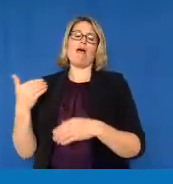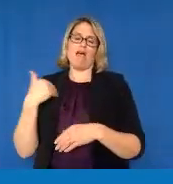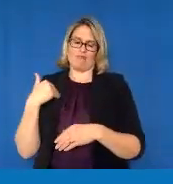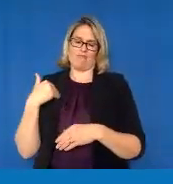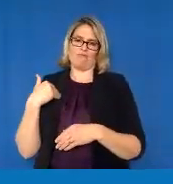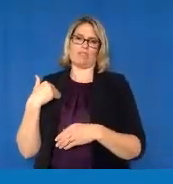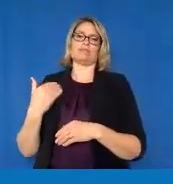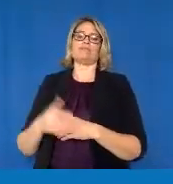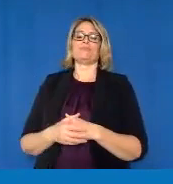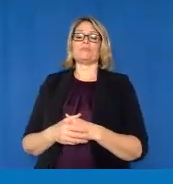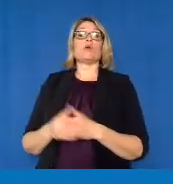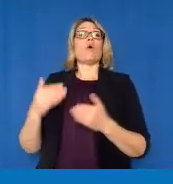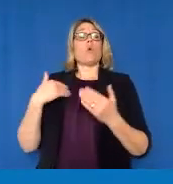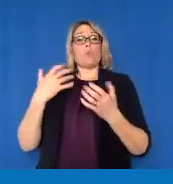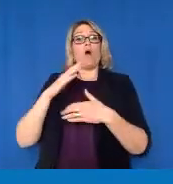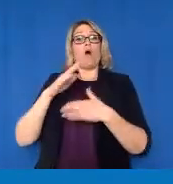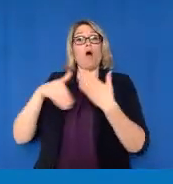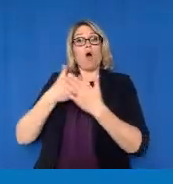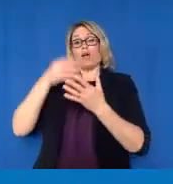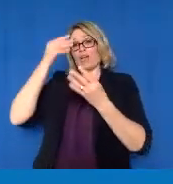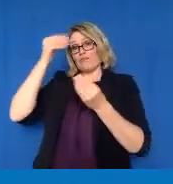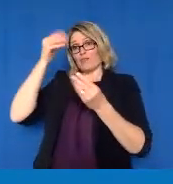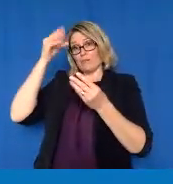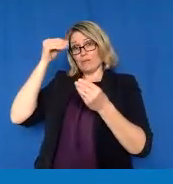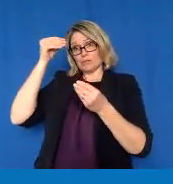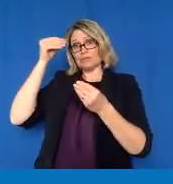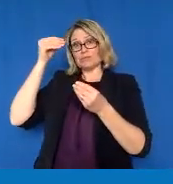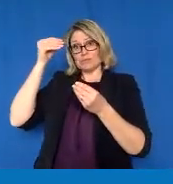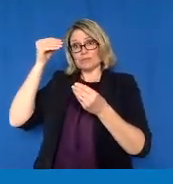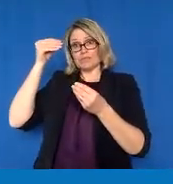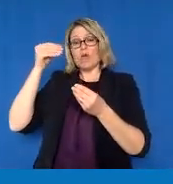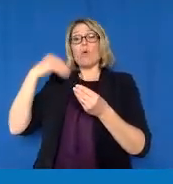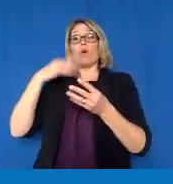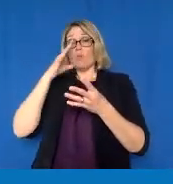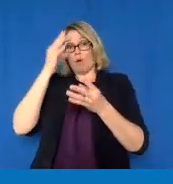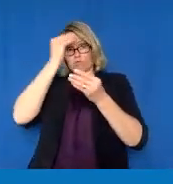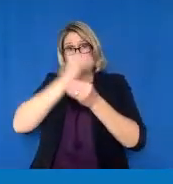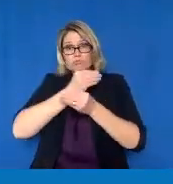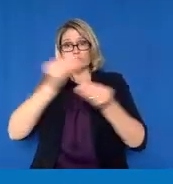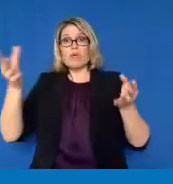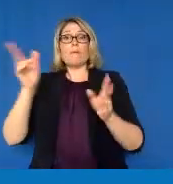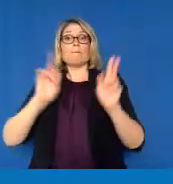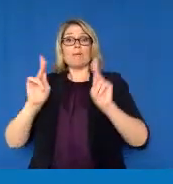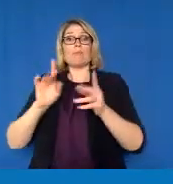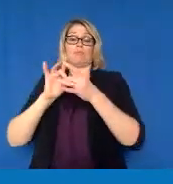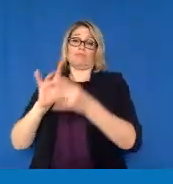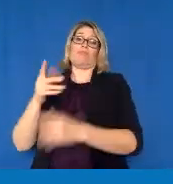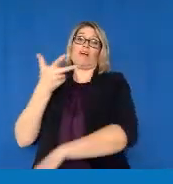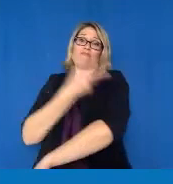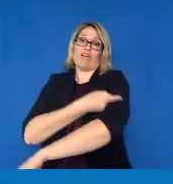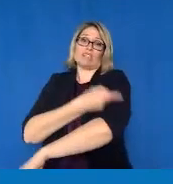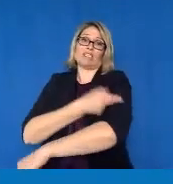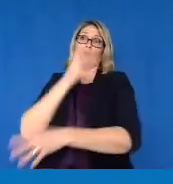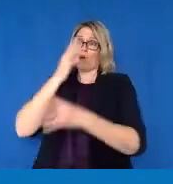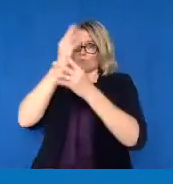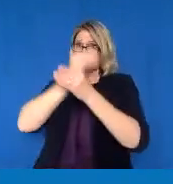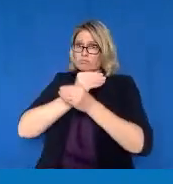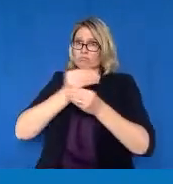We want to have all the information needed to inform people about vaccines,